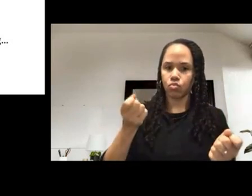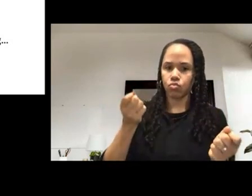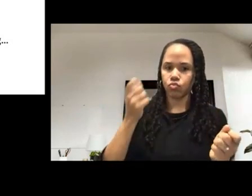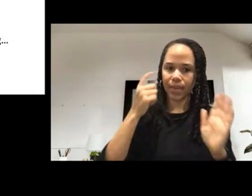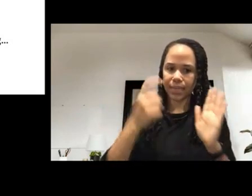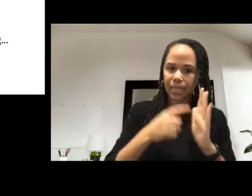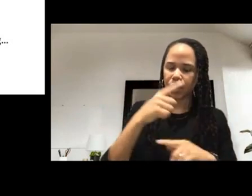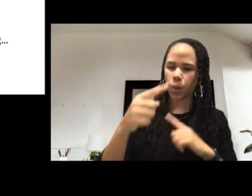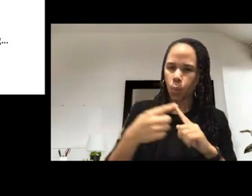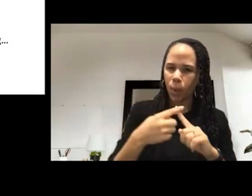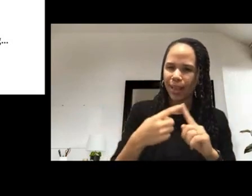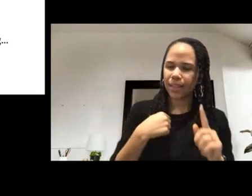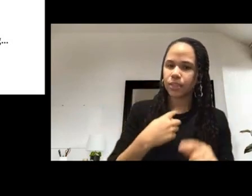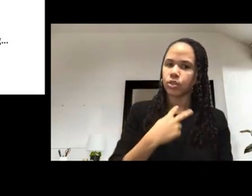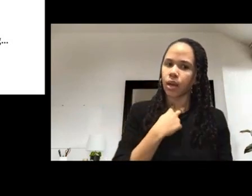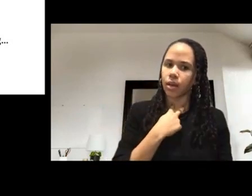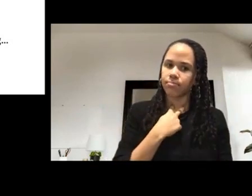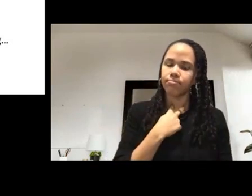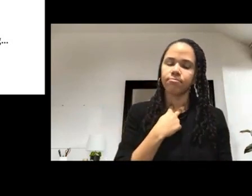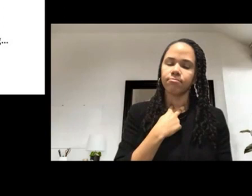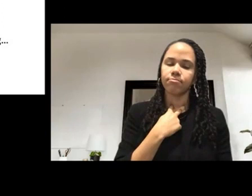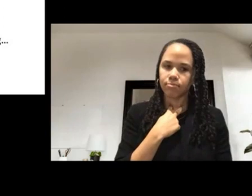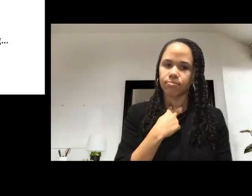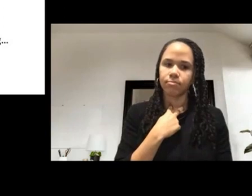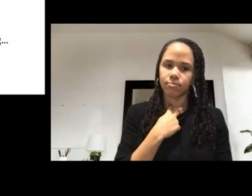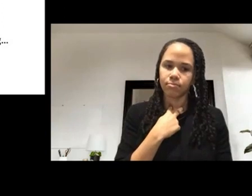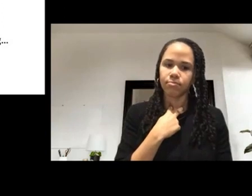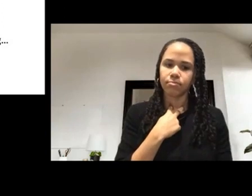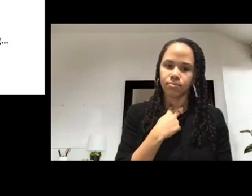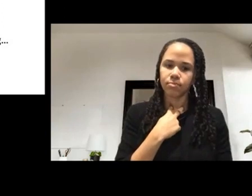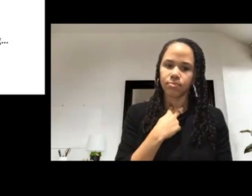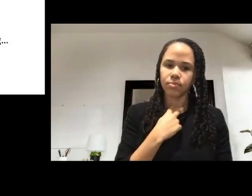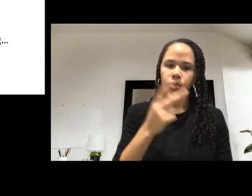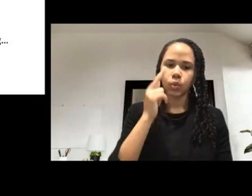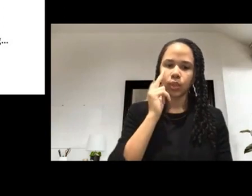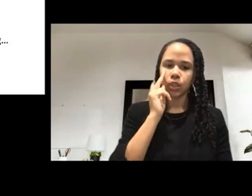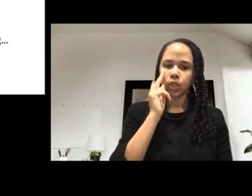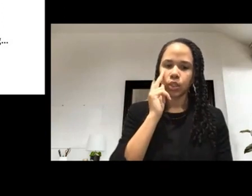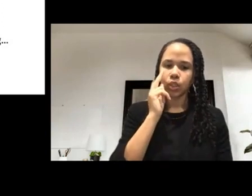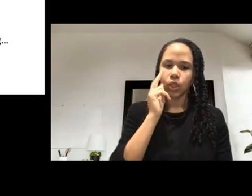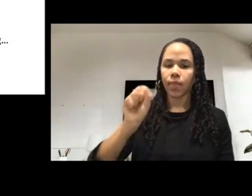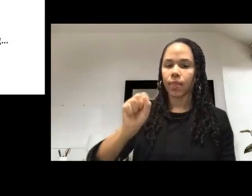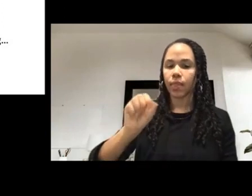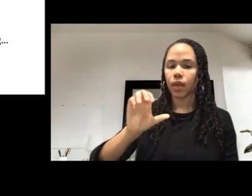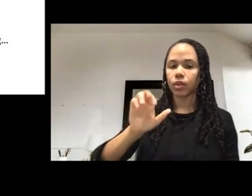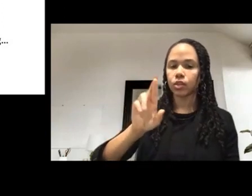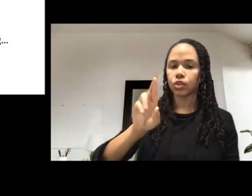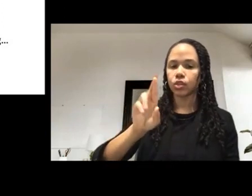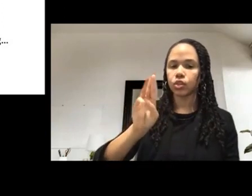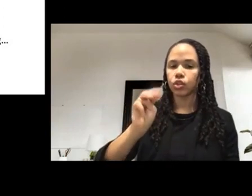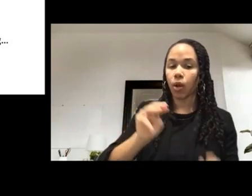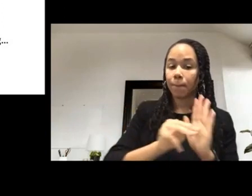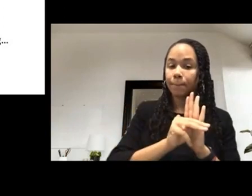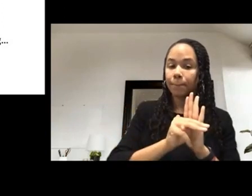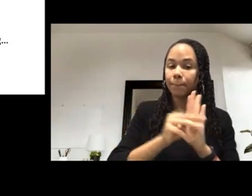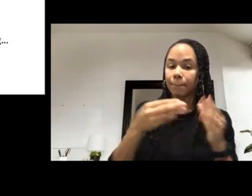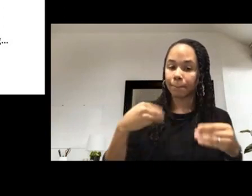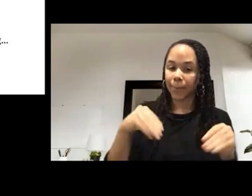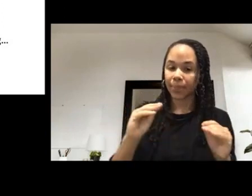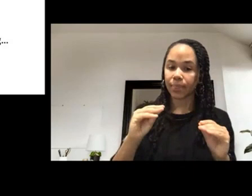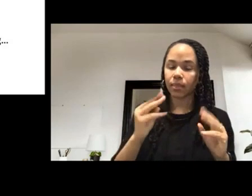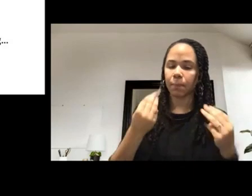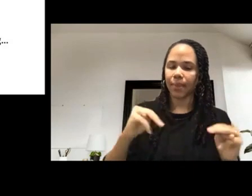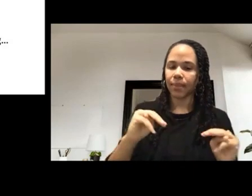And they, we thought the Scrum method would help them promote reflection, but only if they wanted